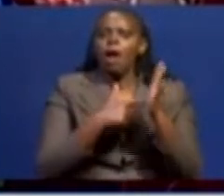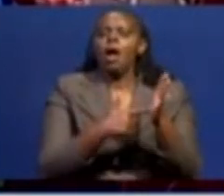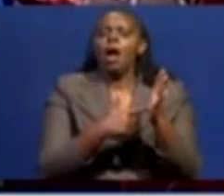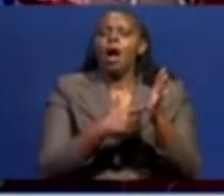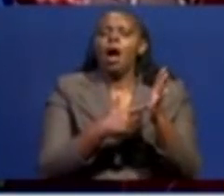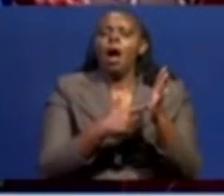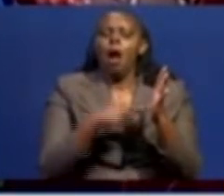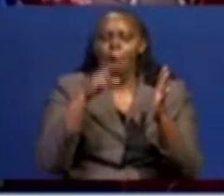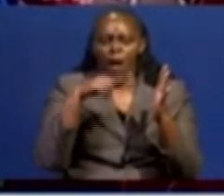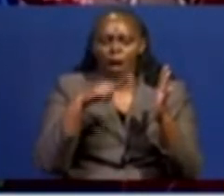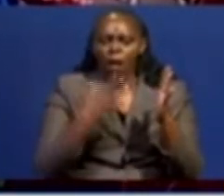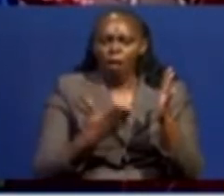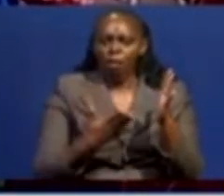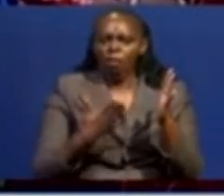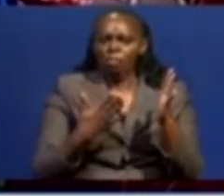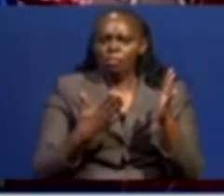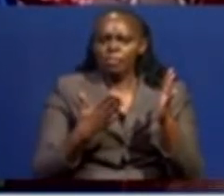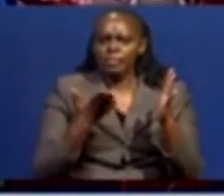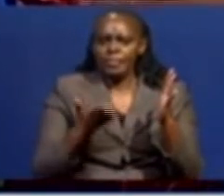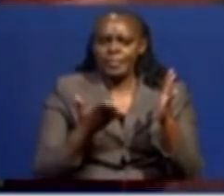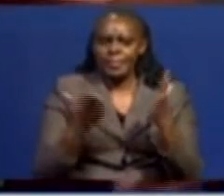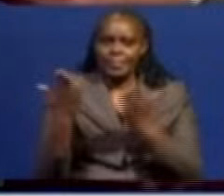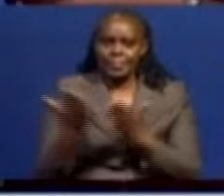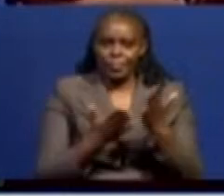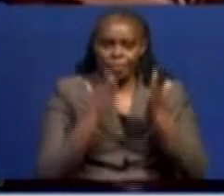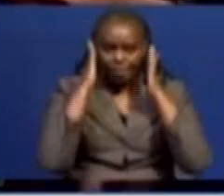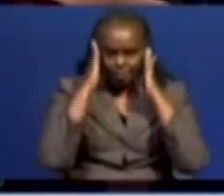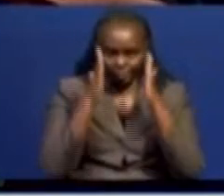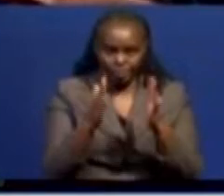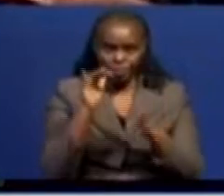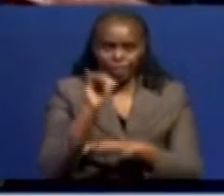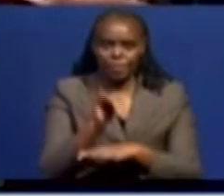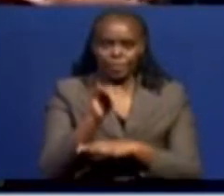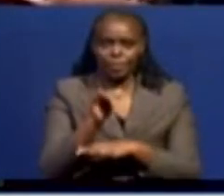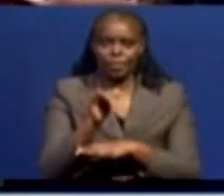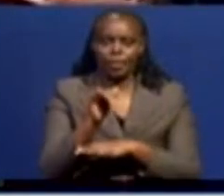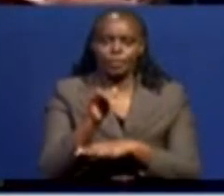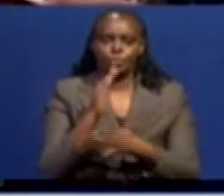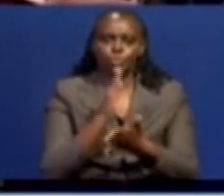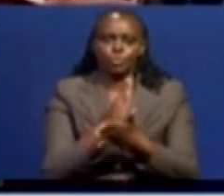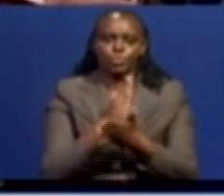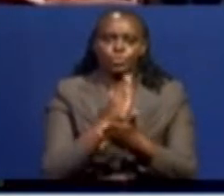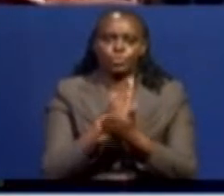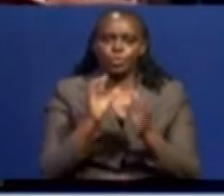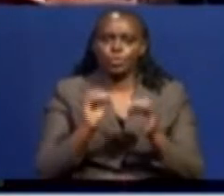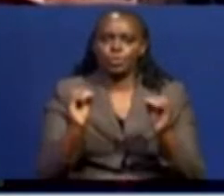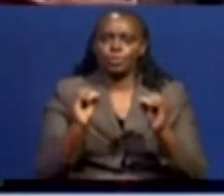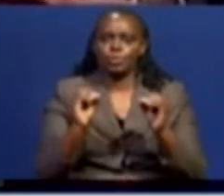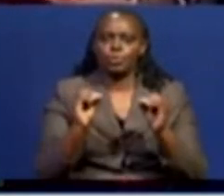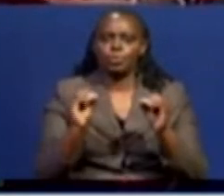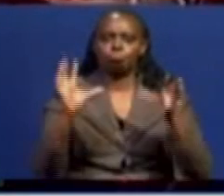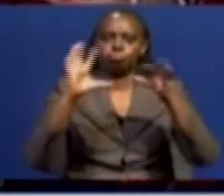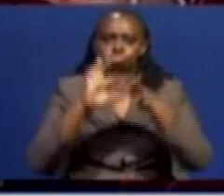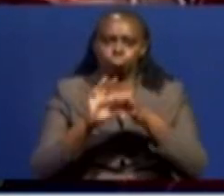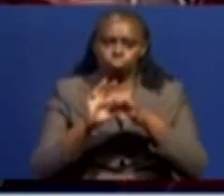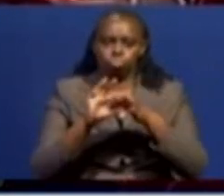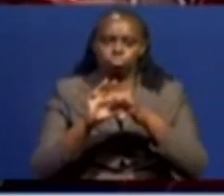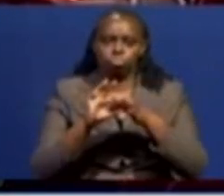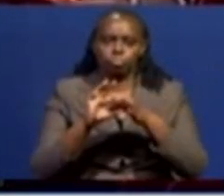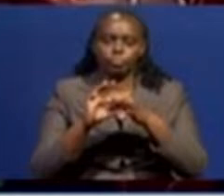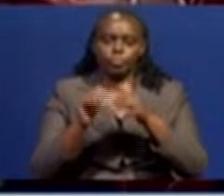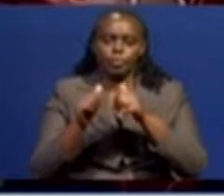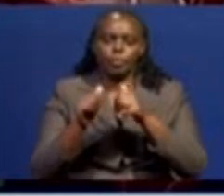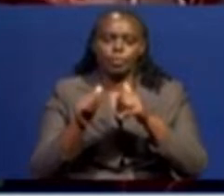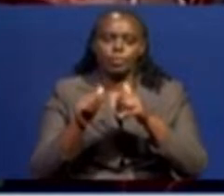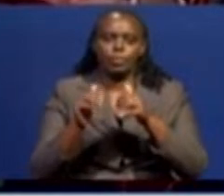paragraph, page 1 of volume 2. It has now been brought to my attention that apparently you did not relinquish